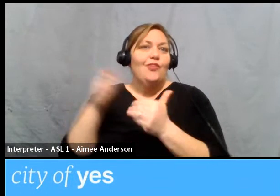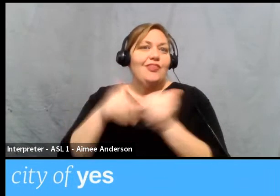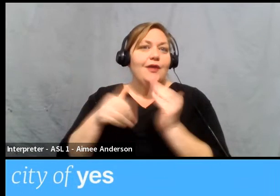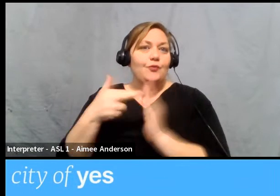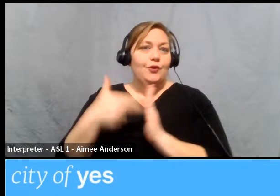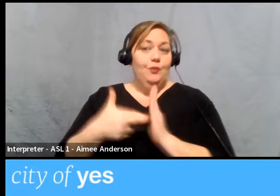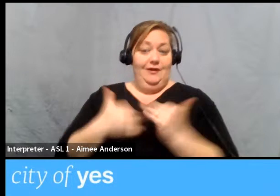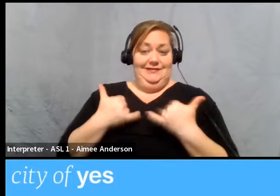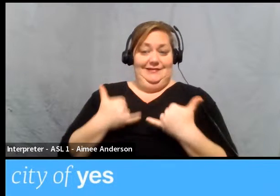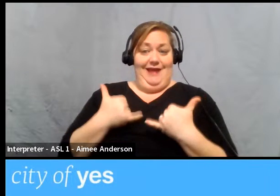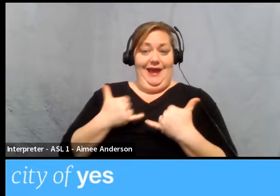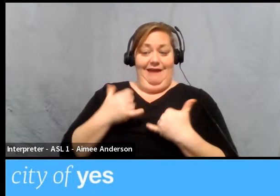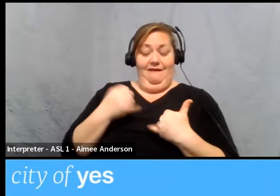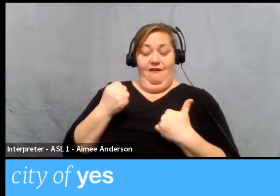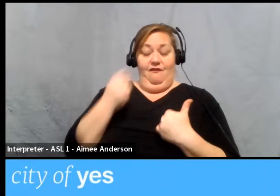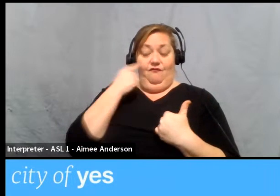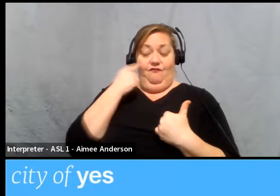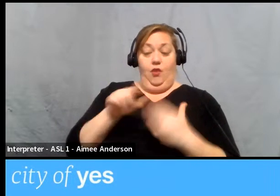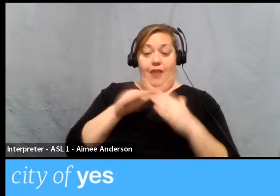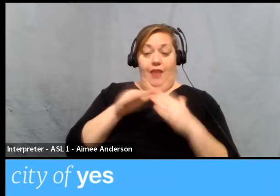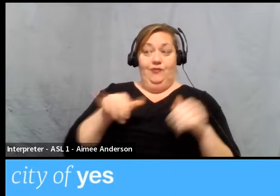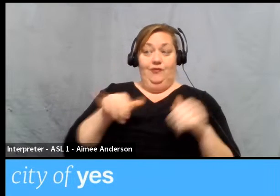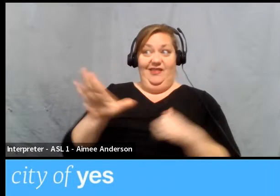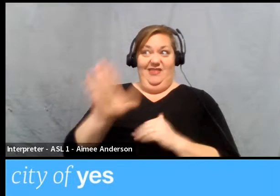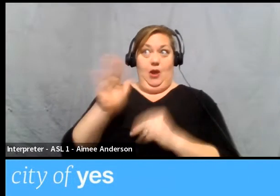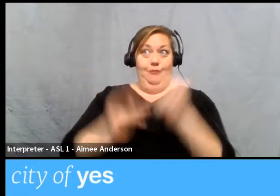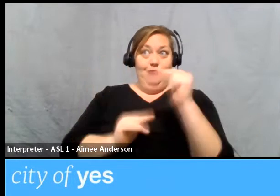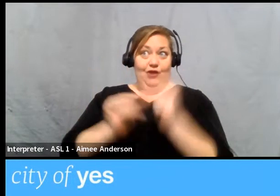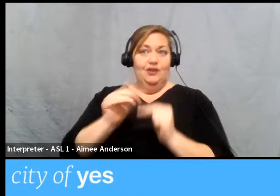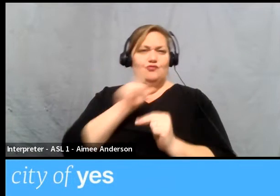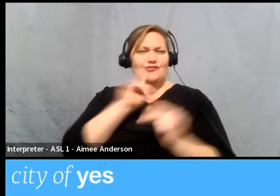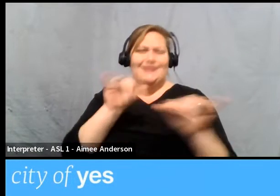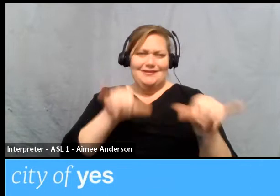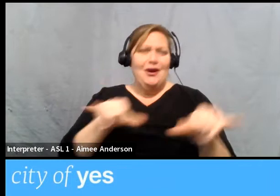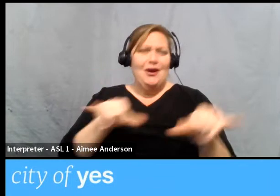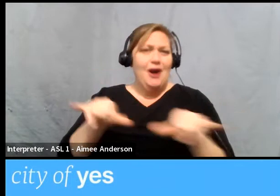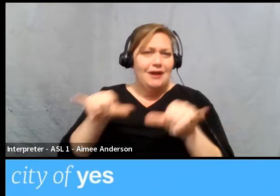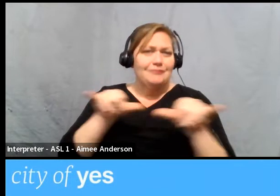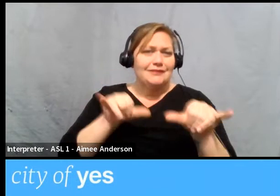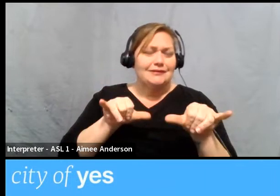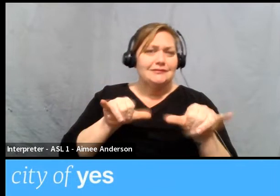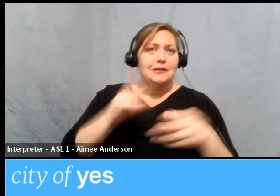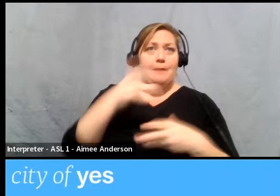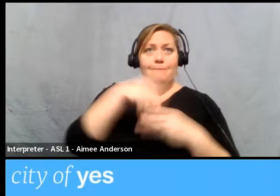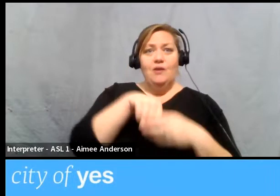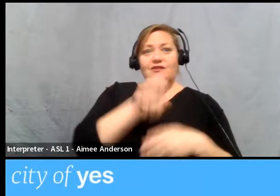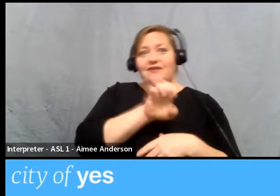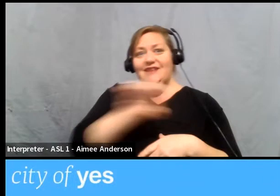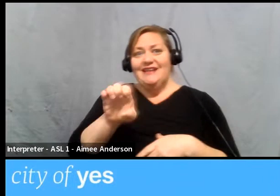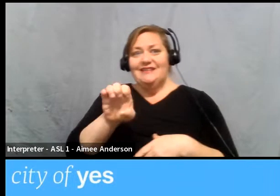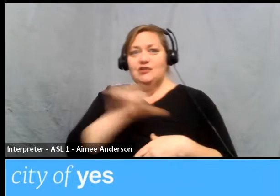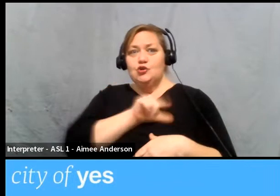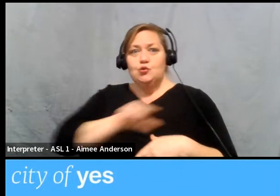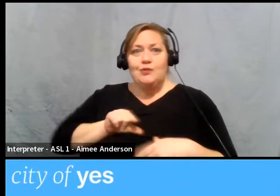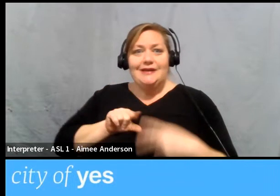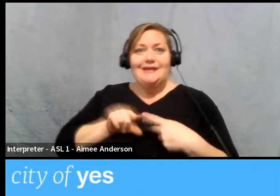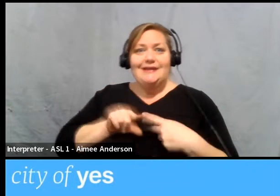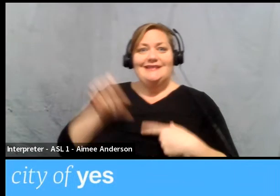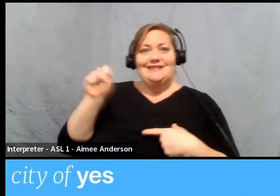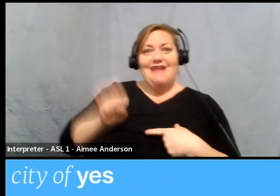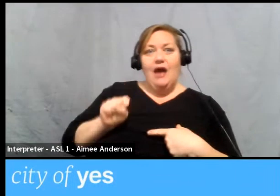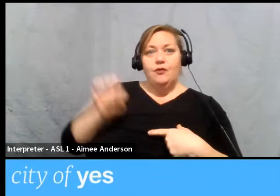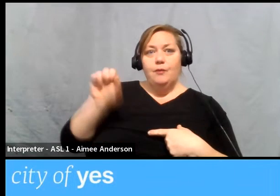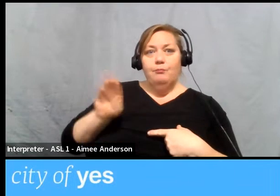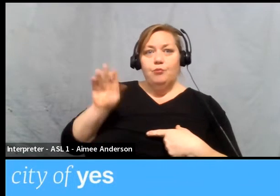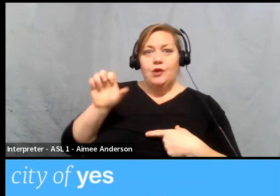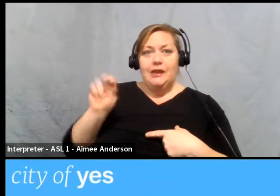today for the housing that they're building. It's fairly common in parts of Eastern Queens, parts of South Brooklyn. And